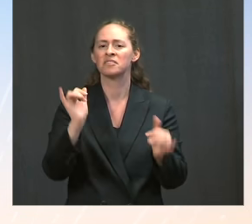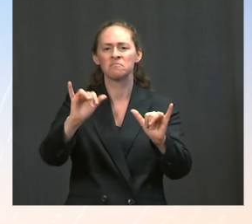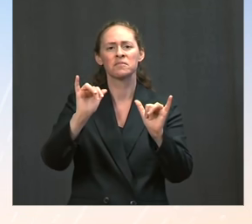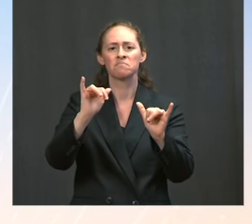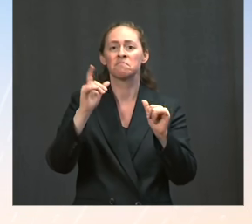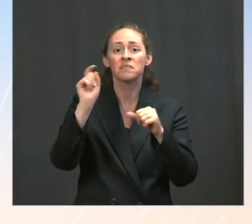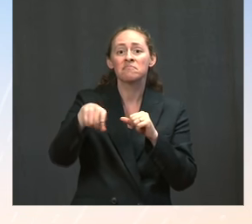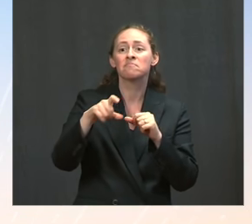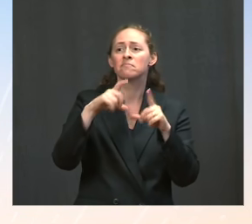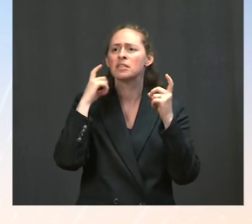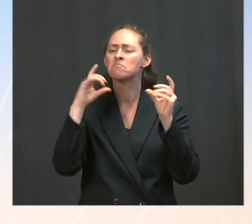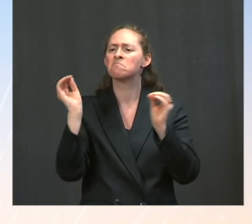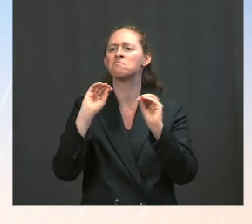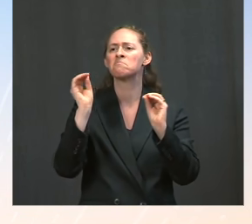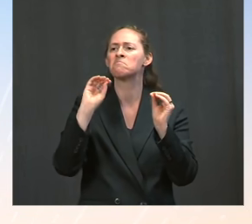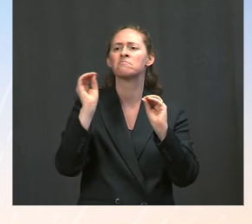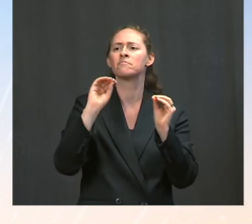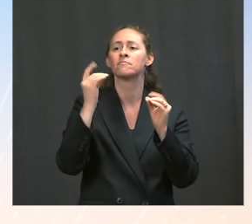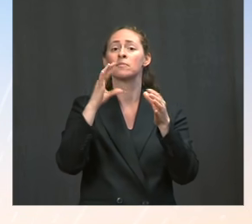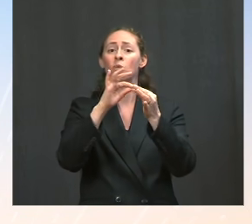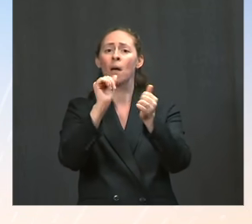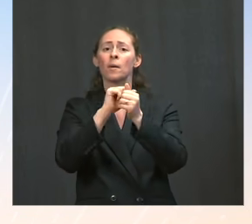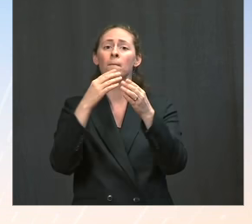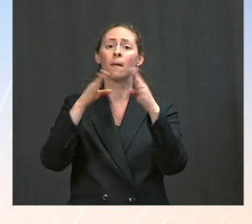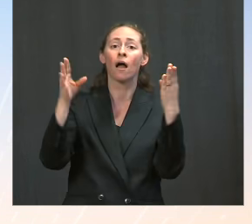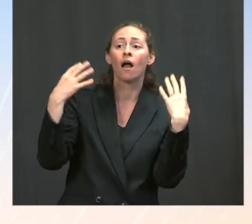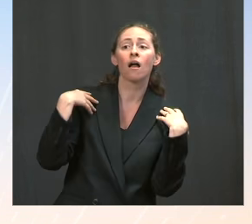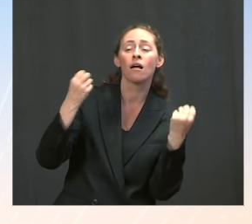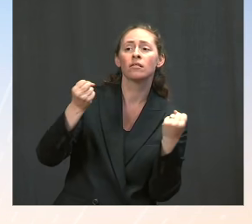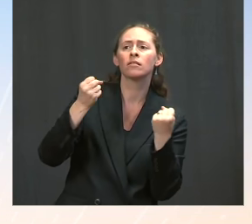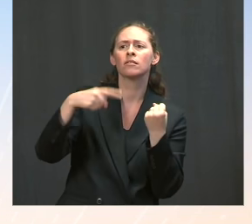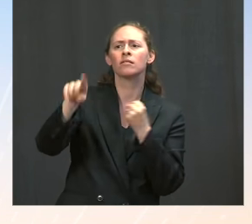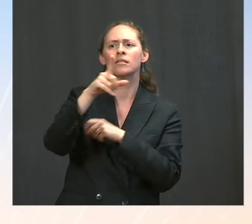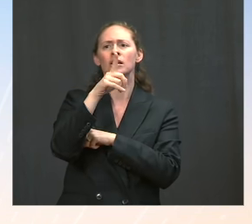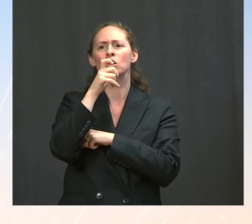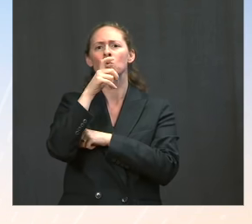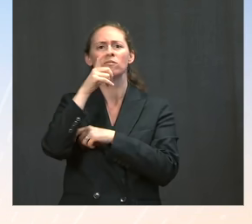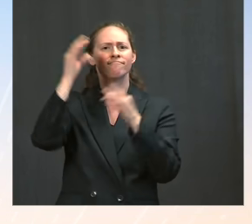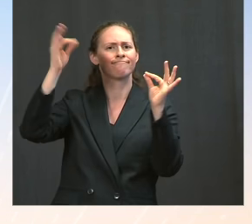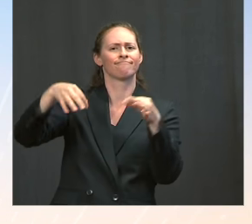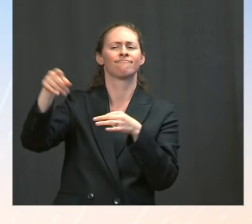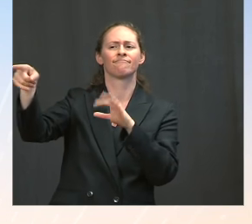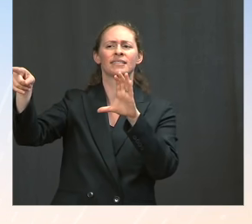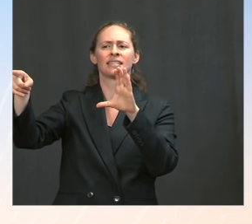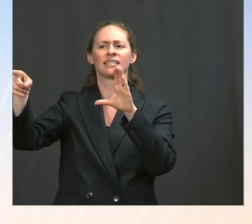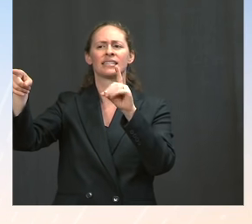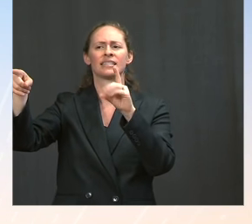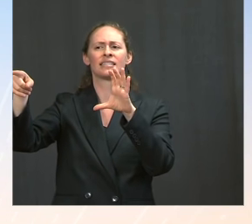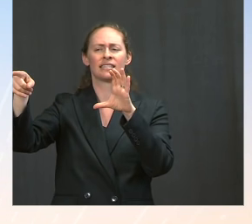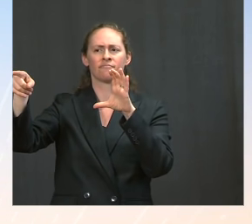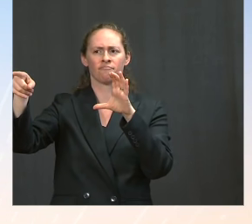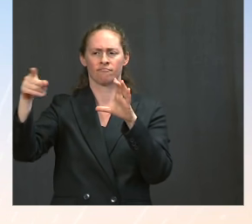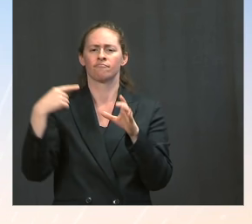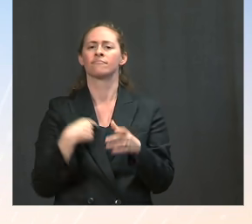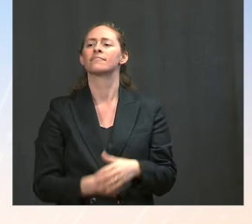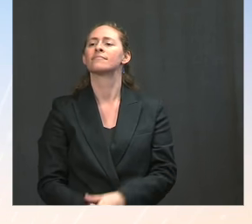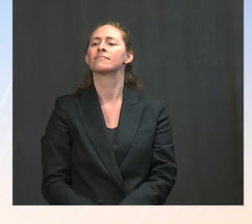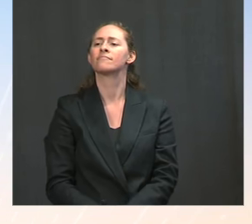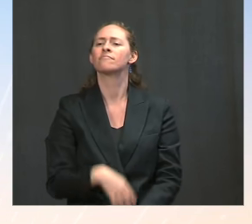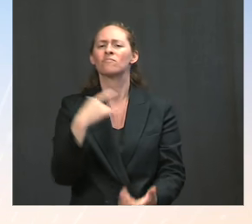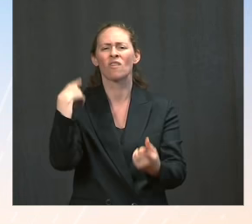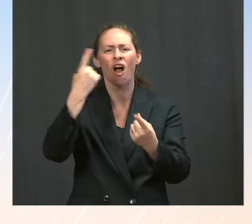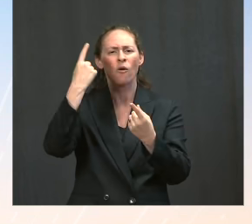about public health would be driven by the CDC. But of course, we are engaged with public health experts and the CDC about how to continue